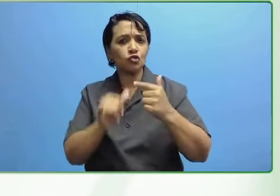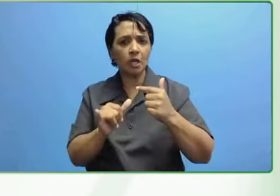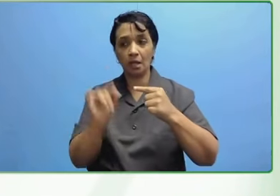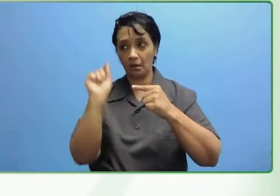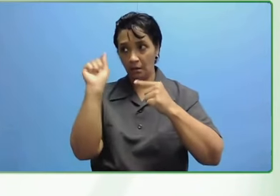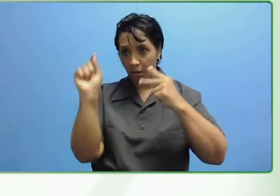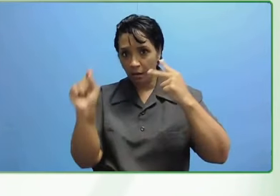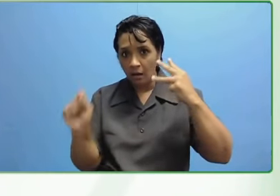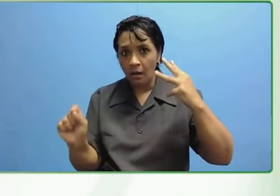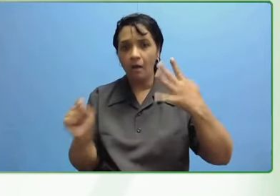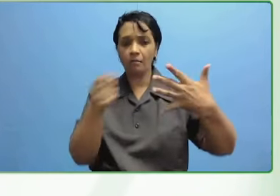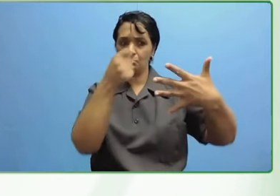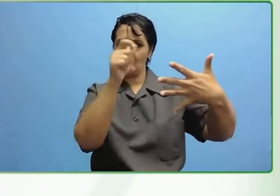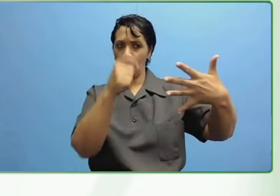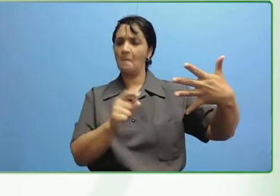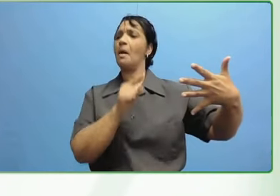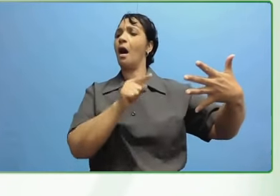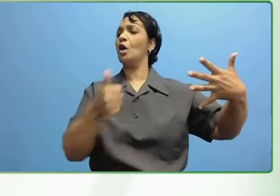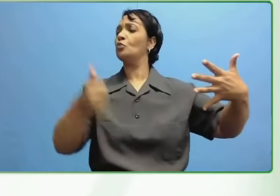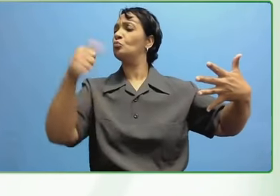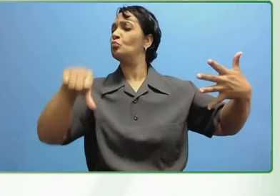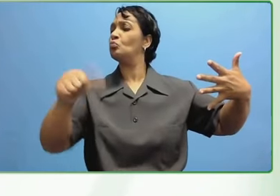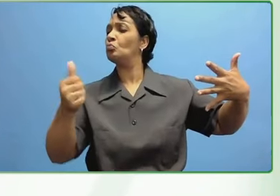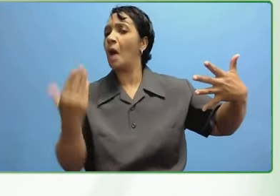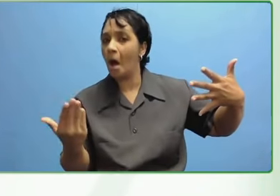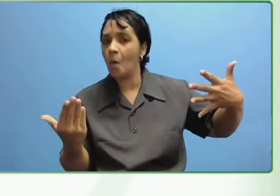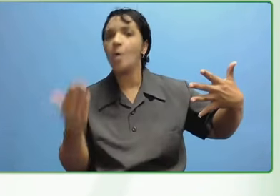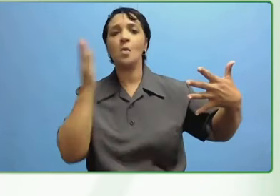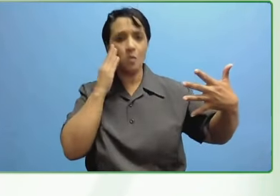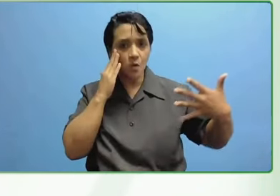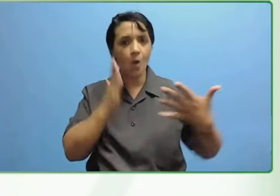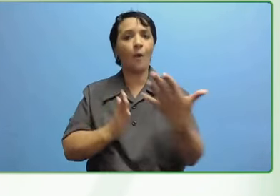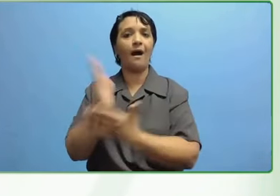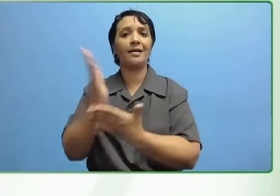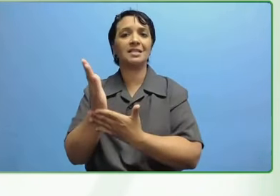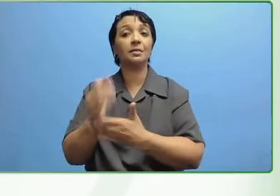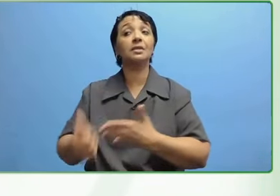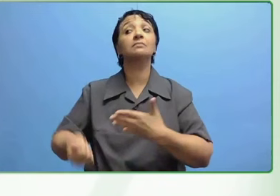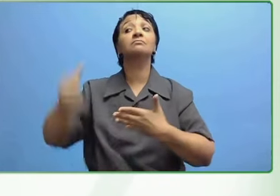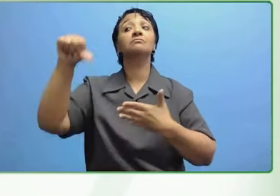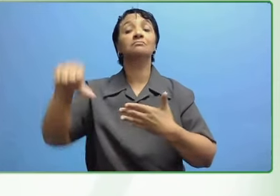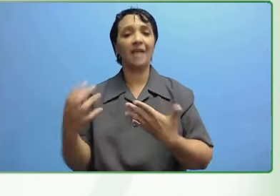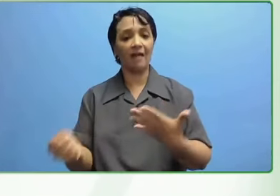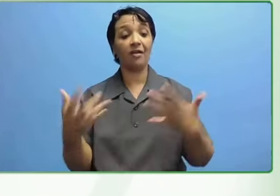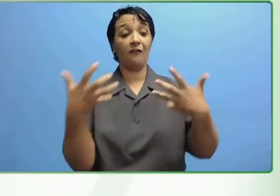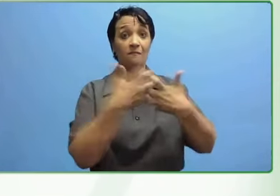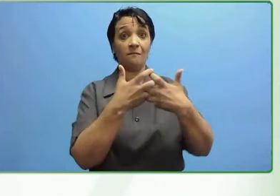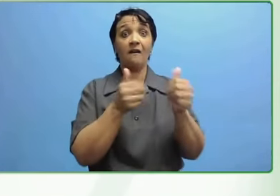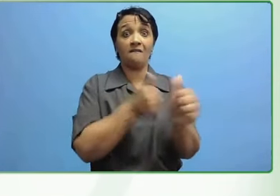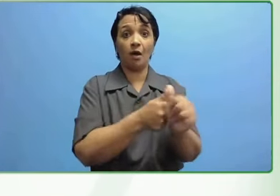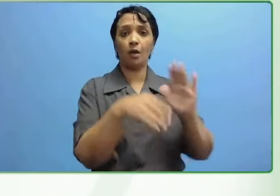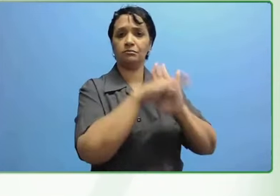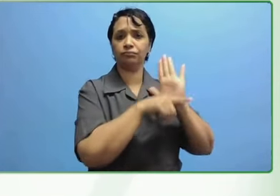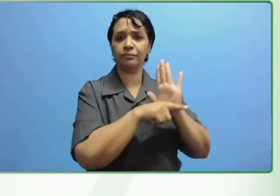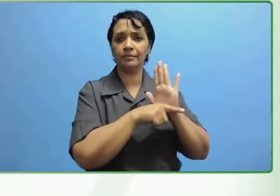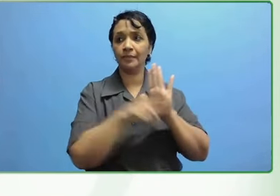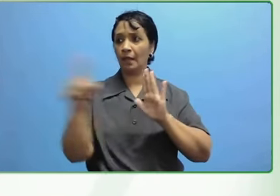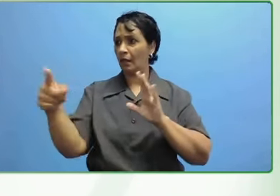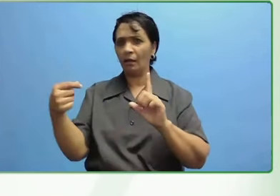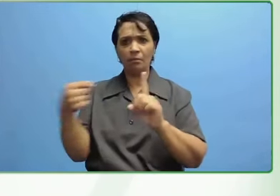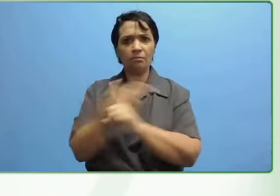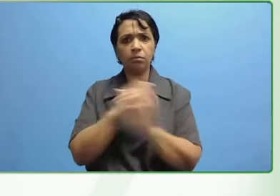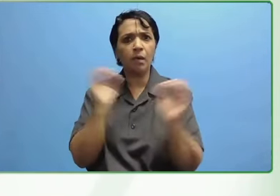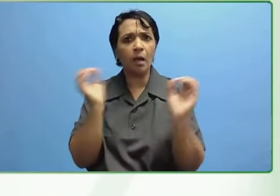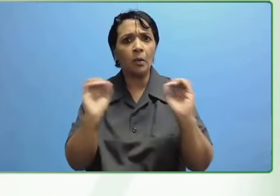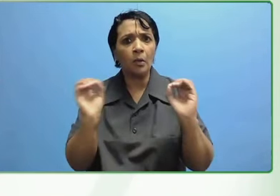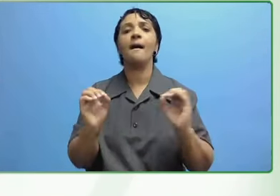is correct in relation to the accessibility requirements of the directive. And if not, start asking for remedial